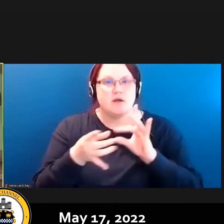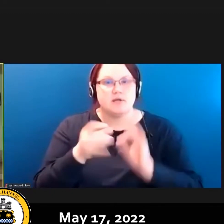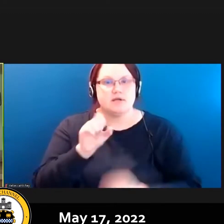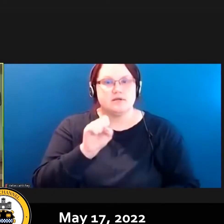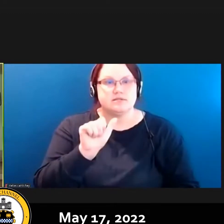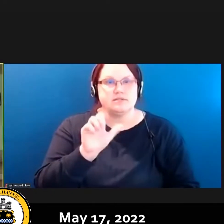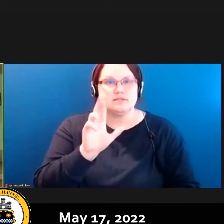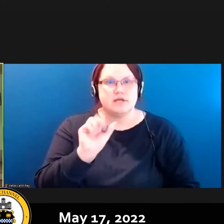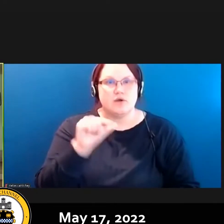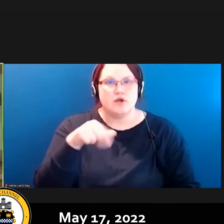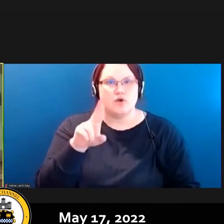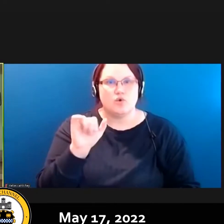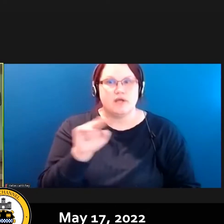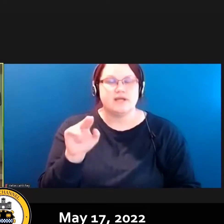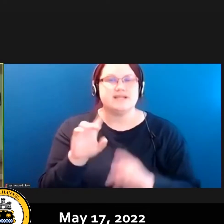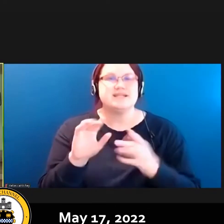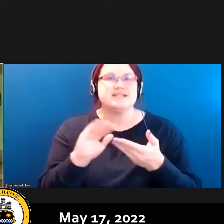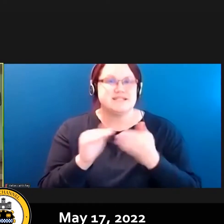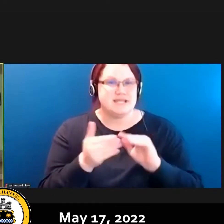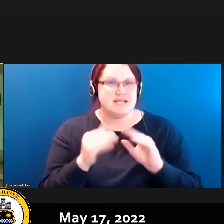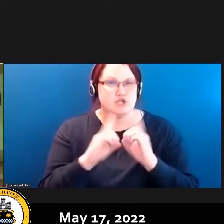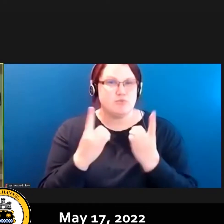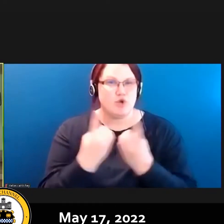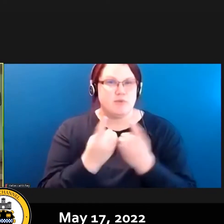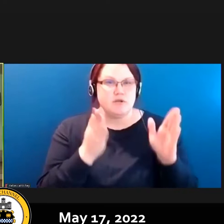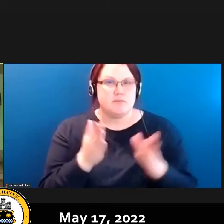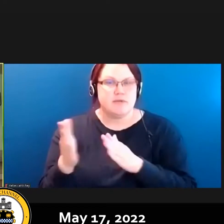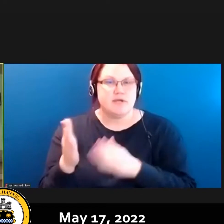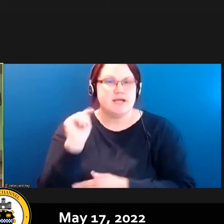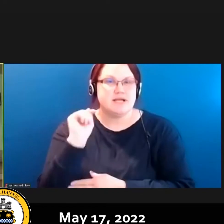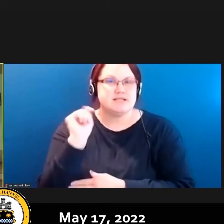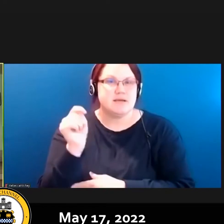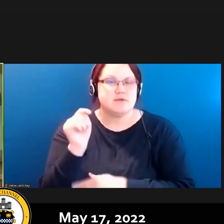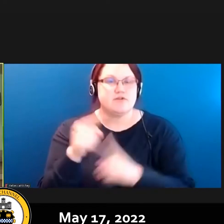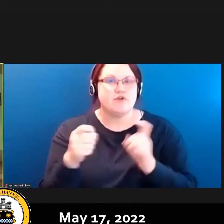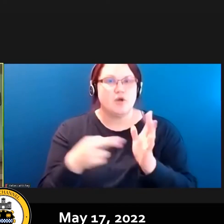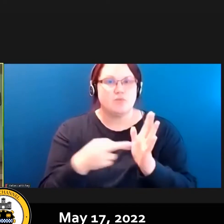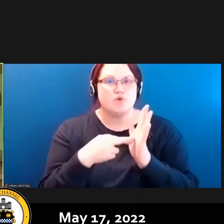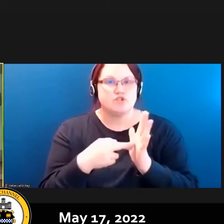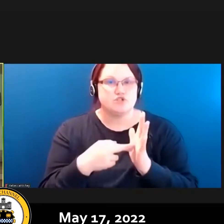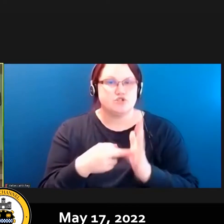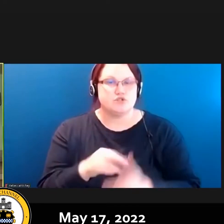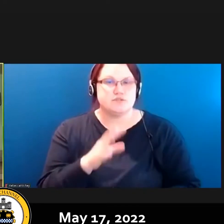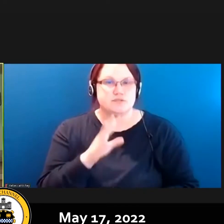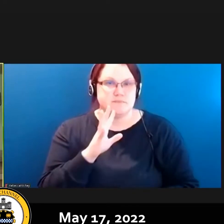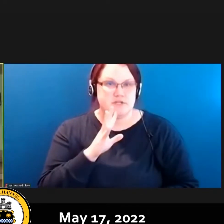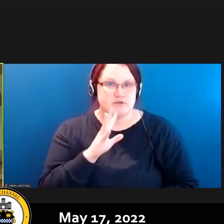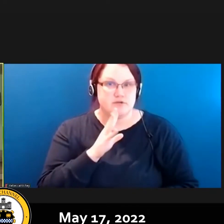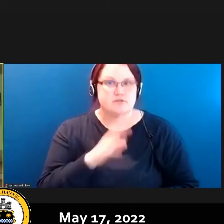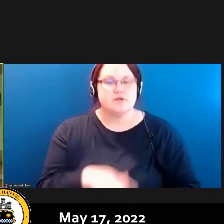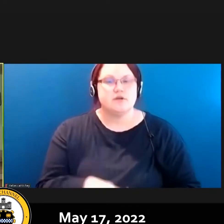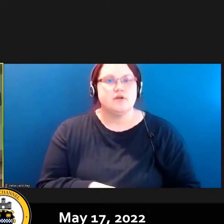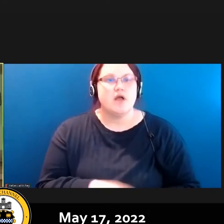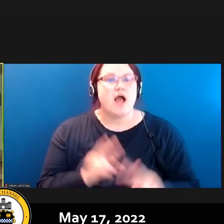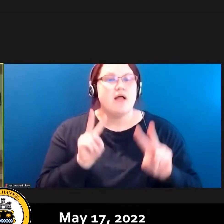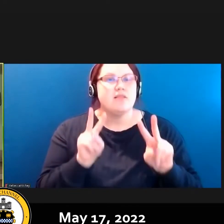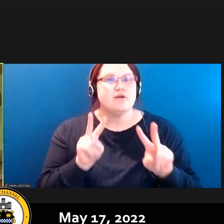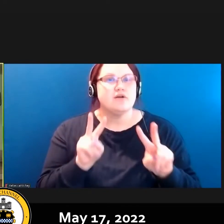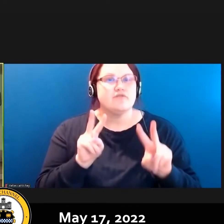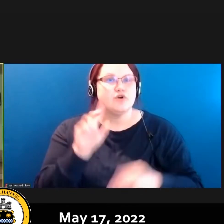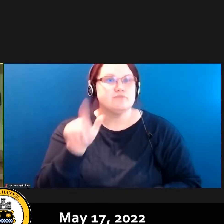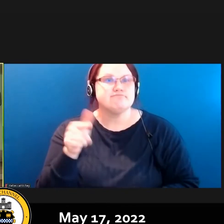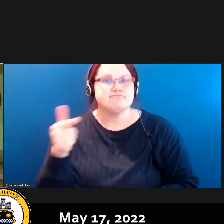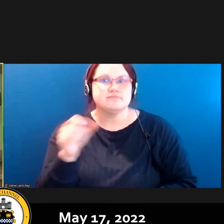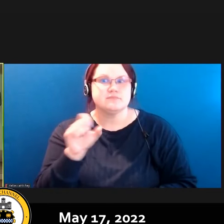city's Department of Planning, followed by a testimony from our registered speakers. So Sarah, I look forward to turning this over